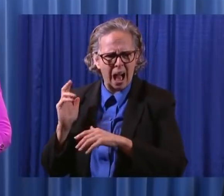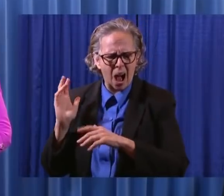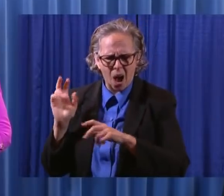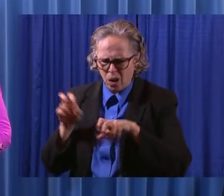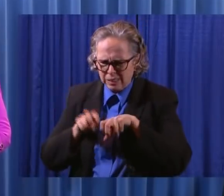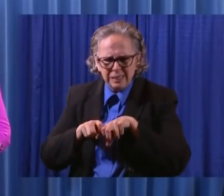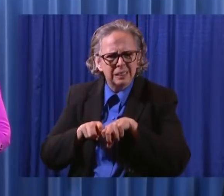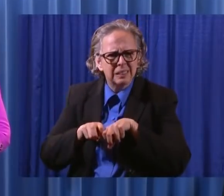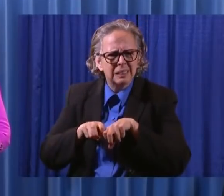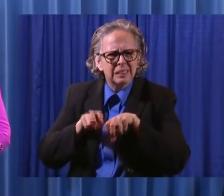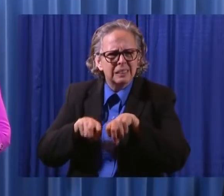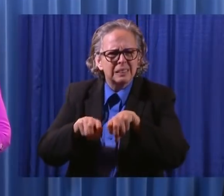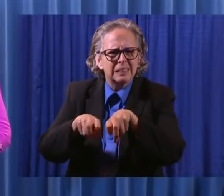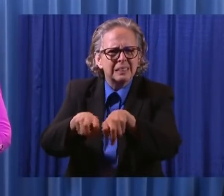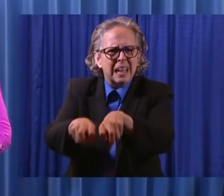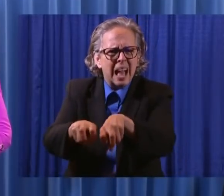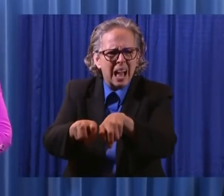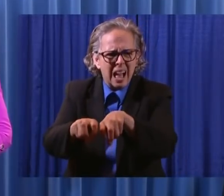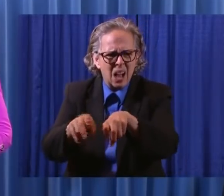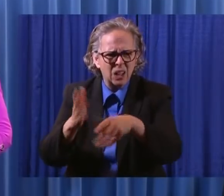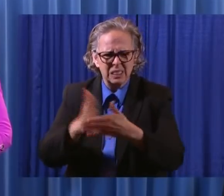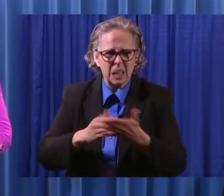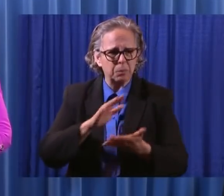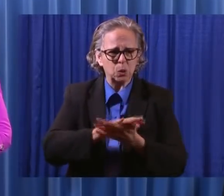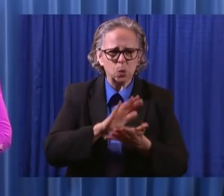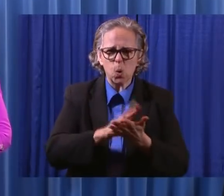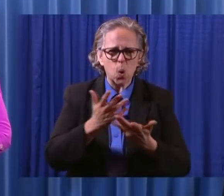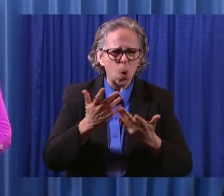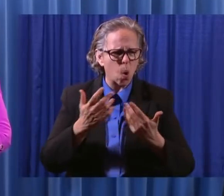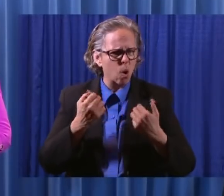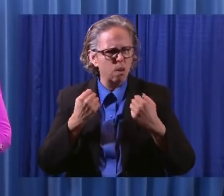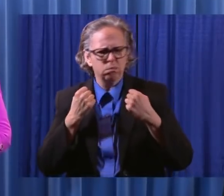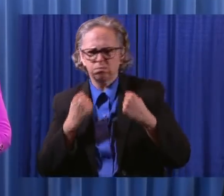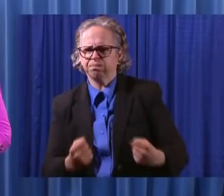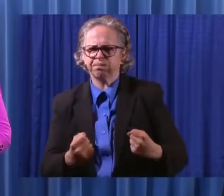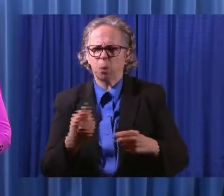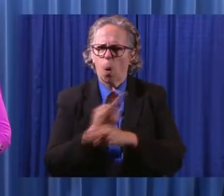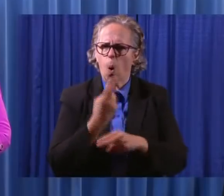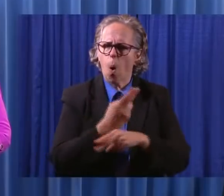some all their kids, and trying to figure out how you